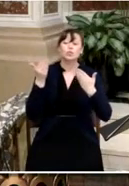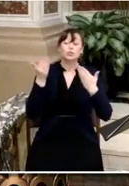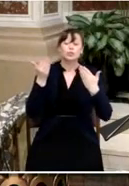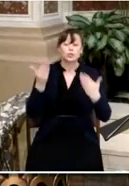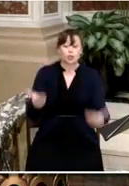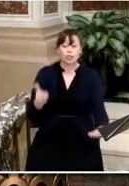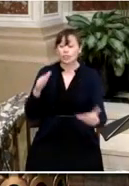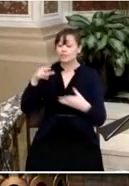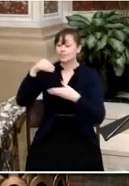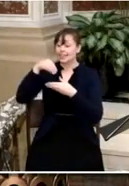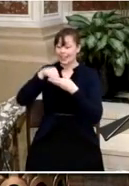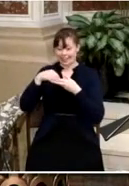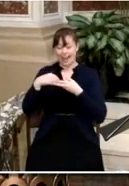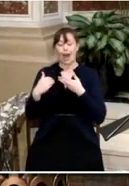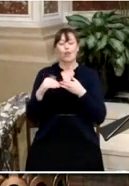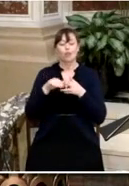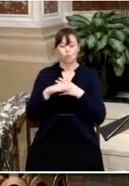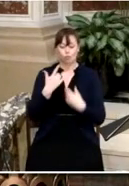and through us.